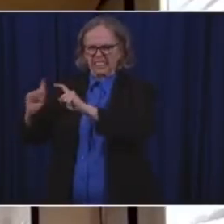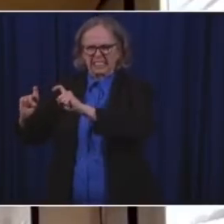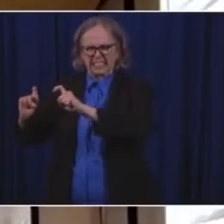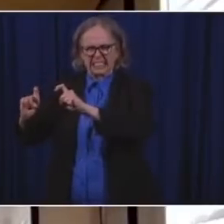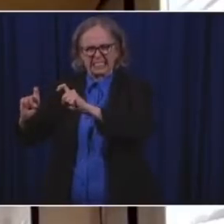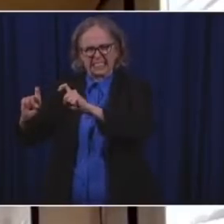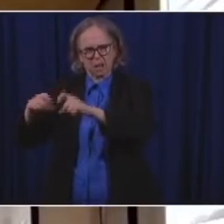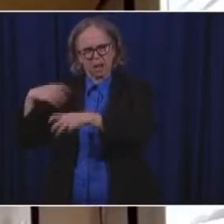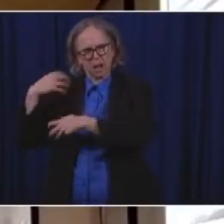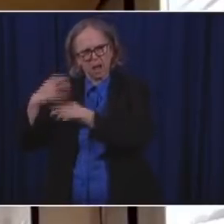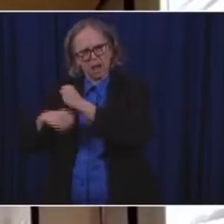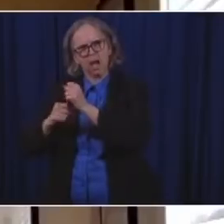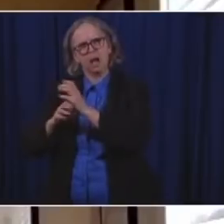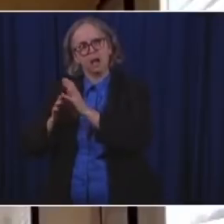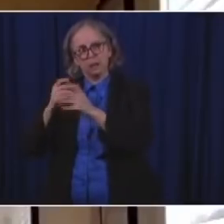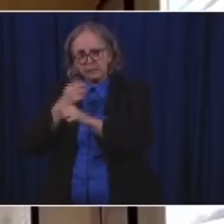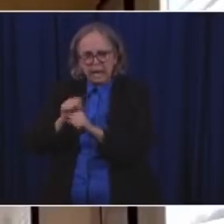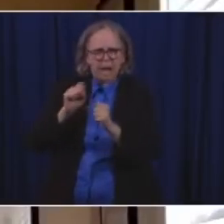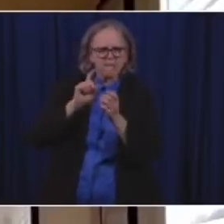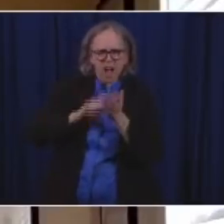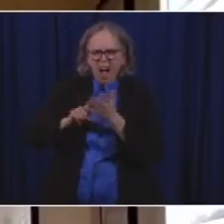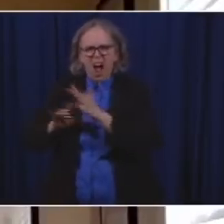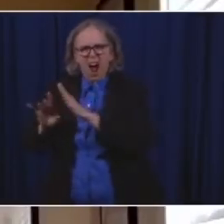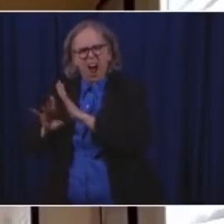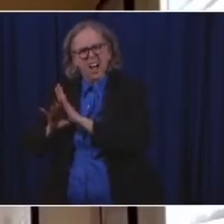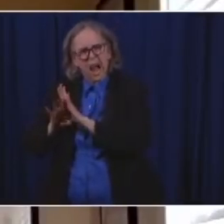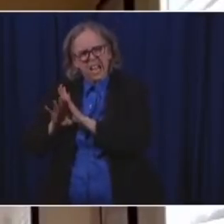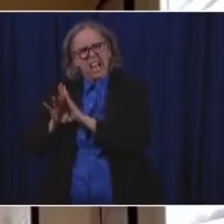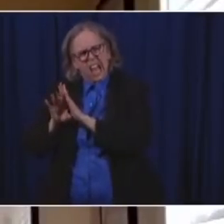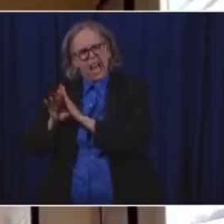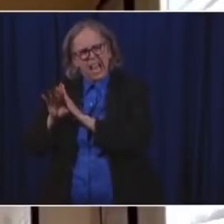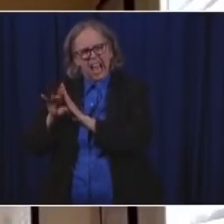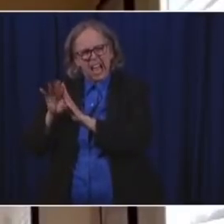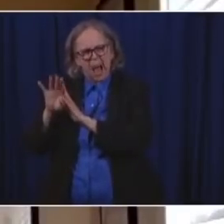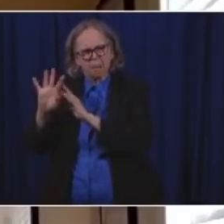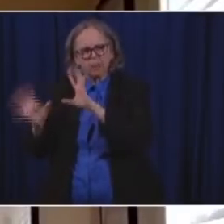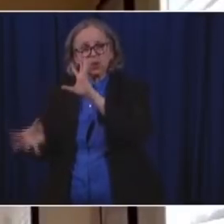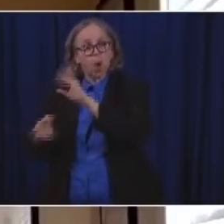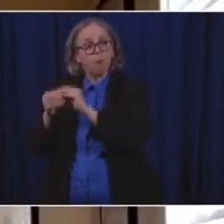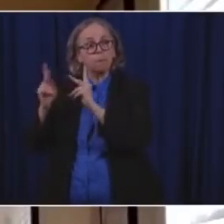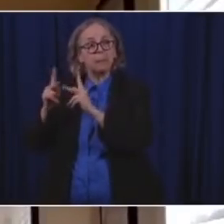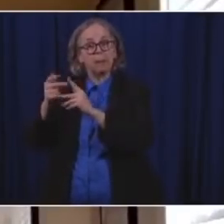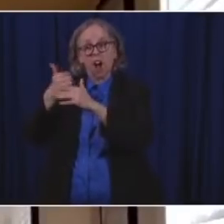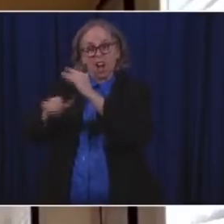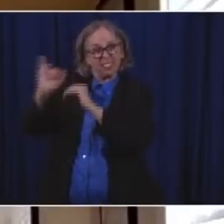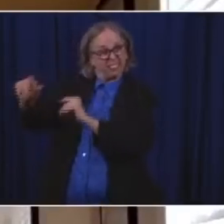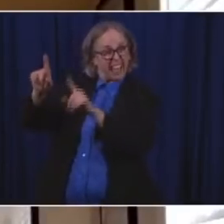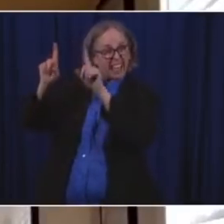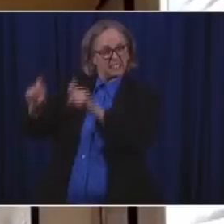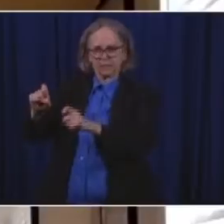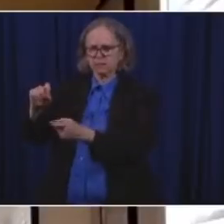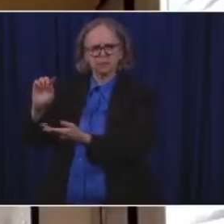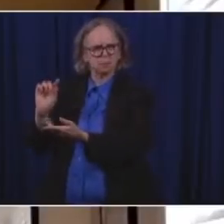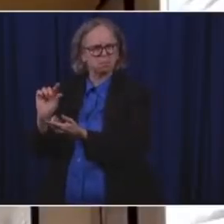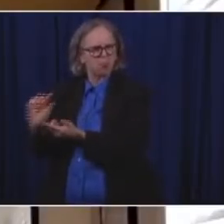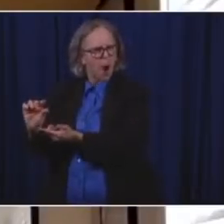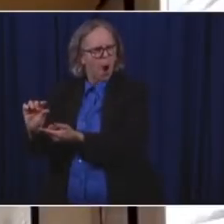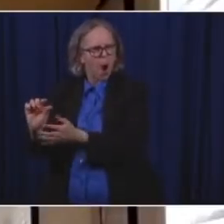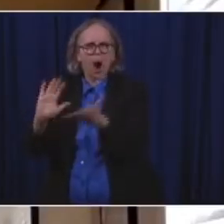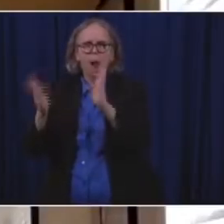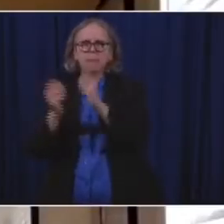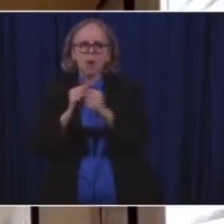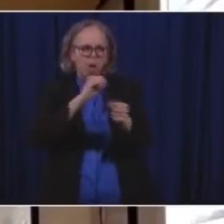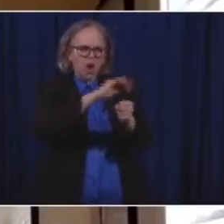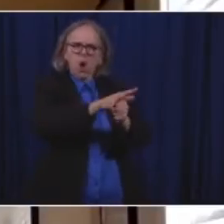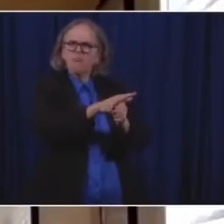and safety determination, and yet the total number of people in those trials was less than the total number